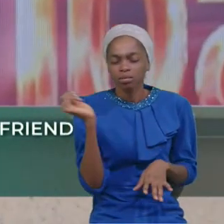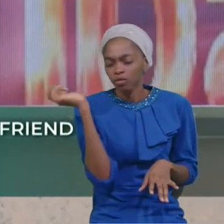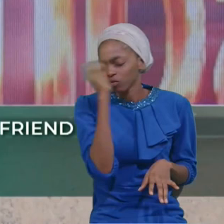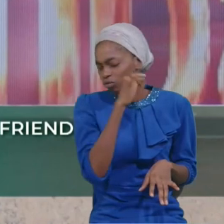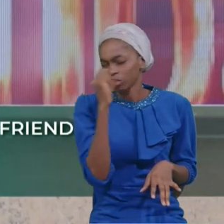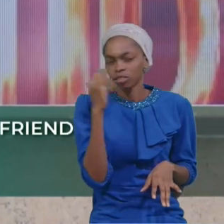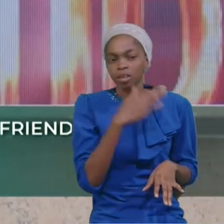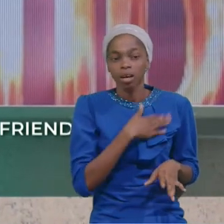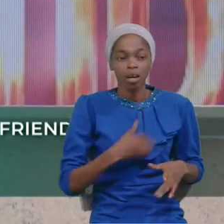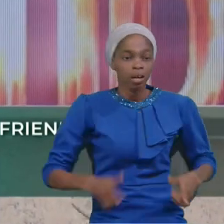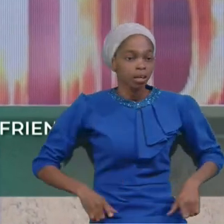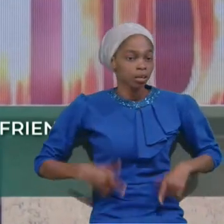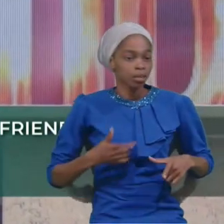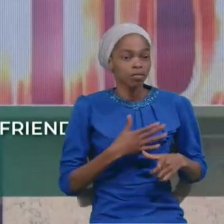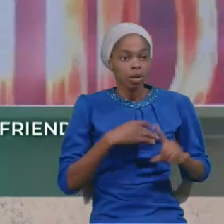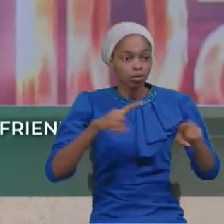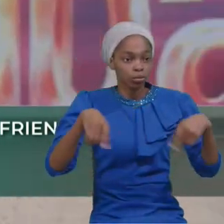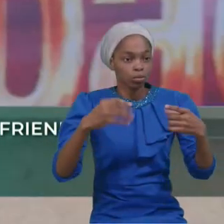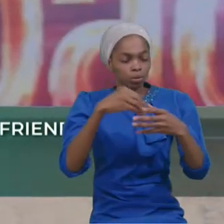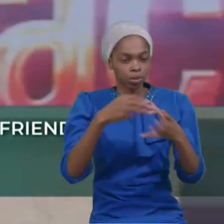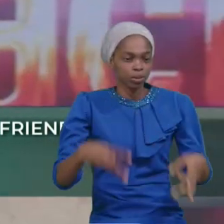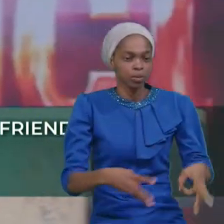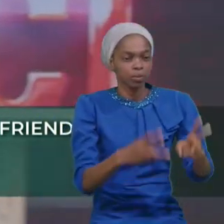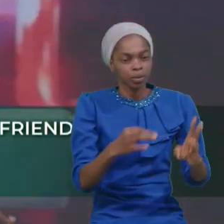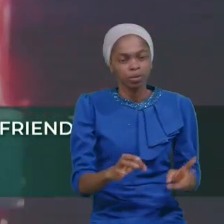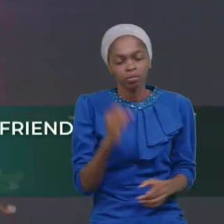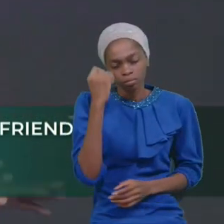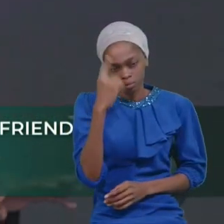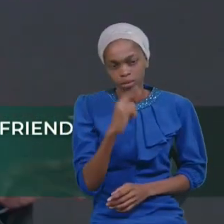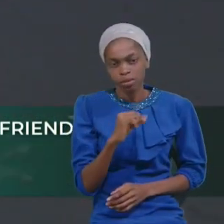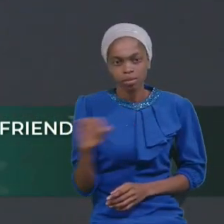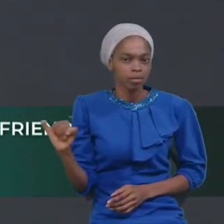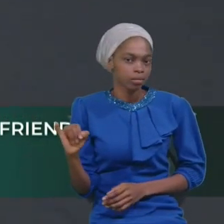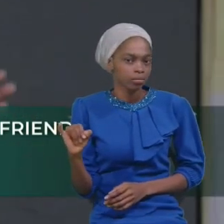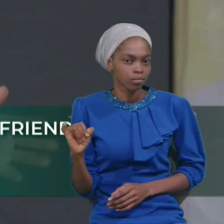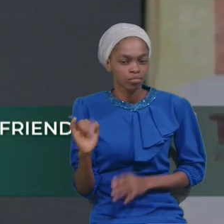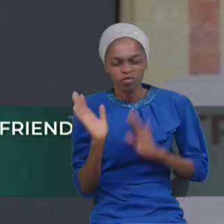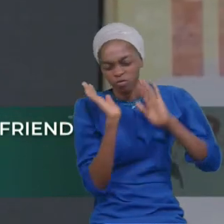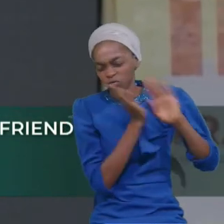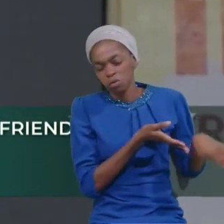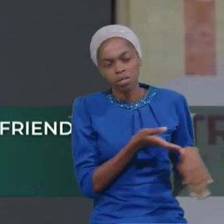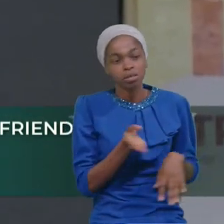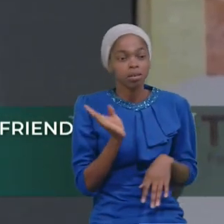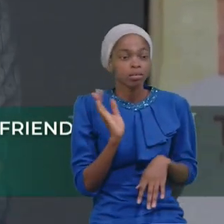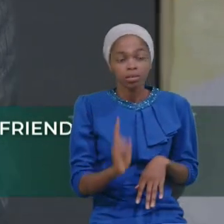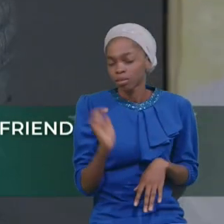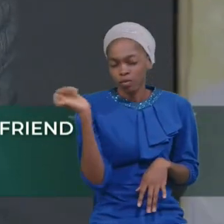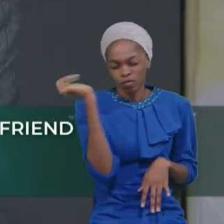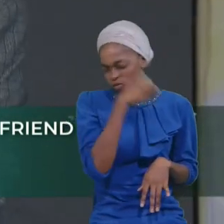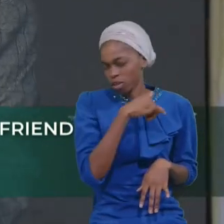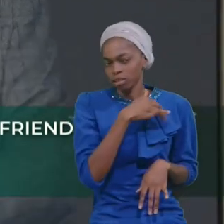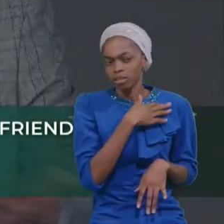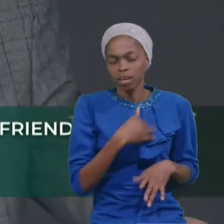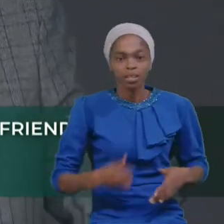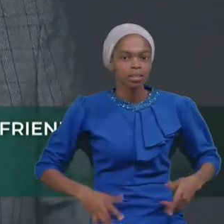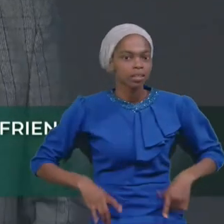the foolish and live. Now, you may not understand when it says, forsake foolishness, forsake the